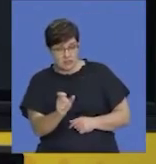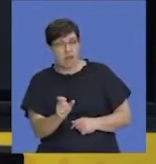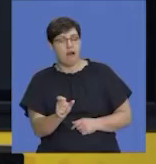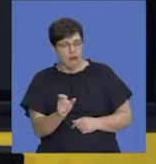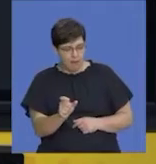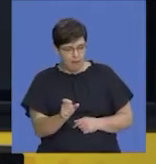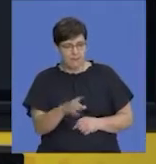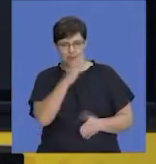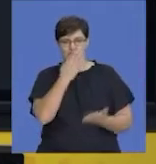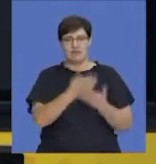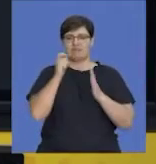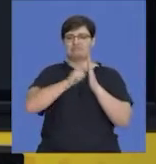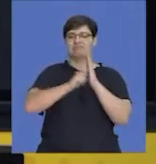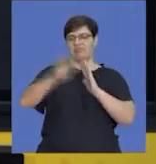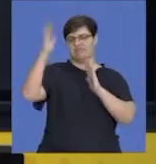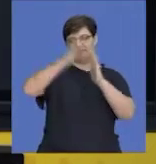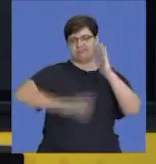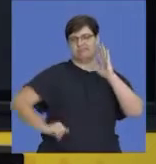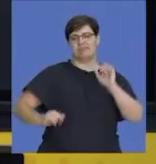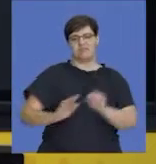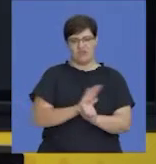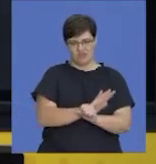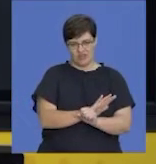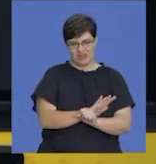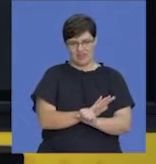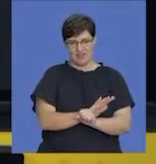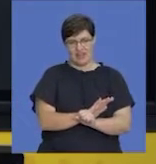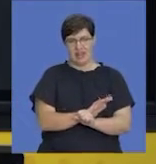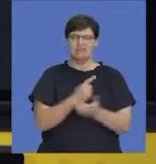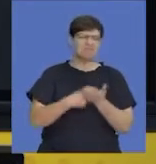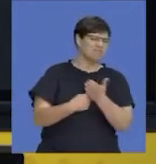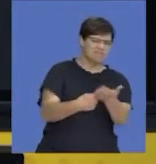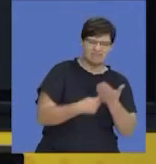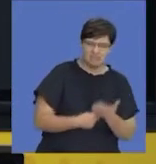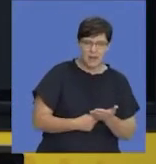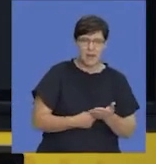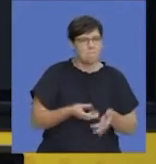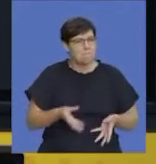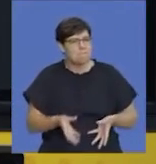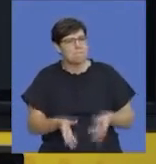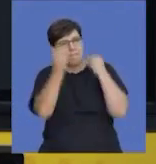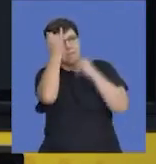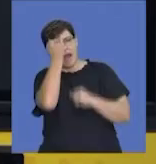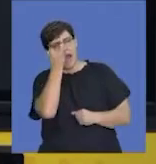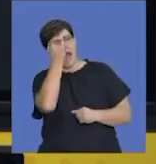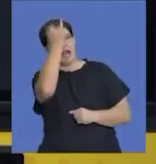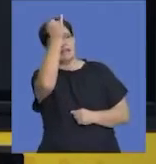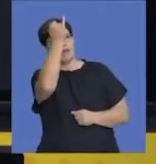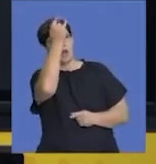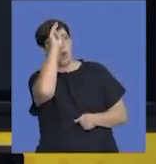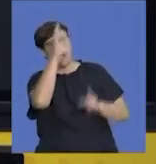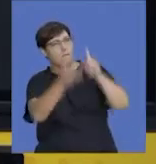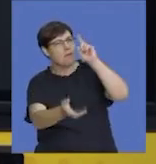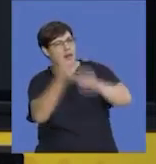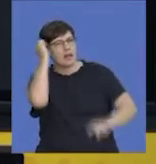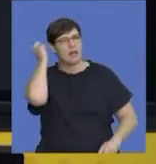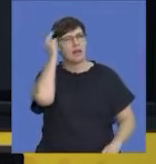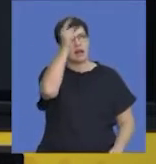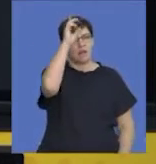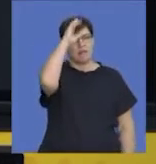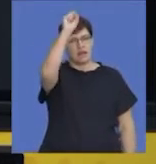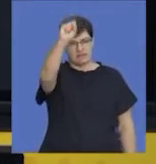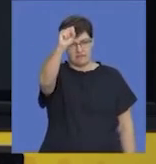topic, then you are able to write a full essay and obviously talk about conceiving an idea, believing in it,